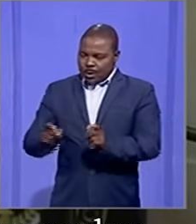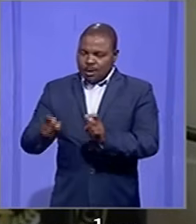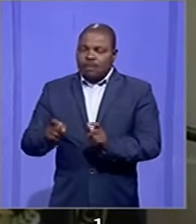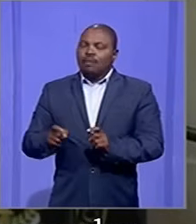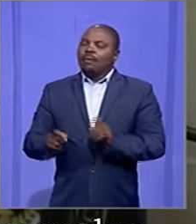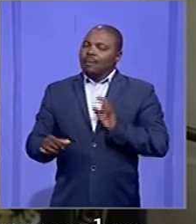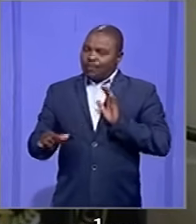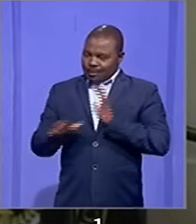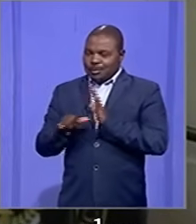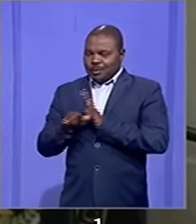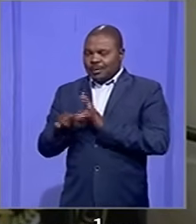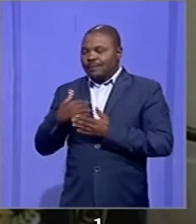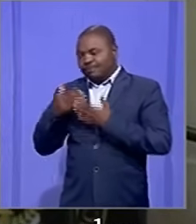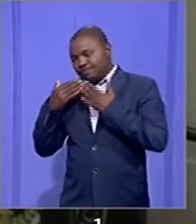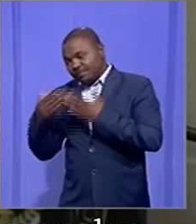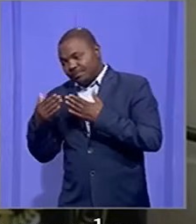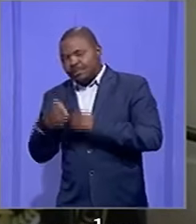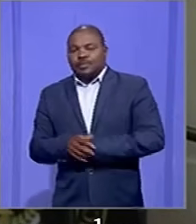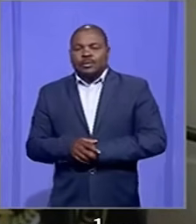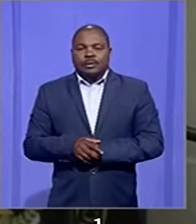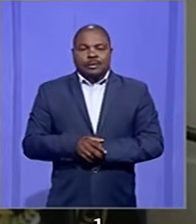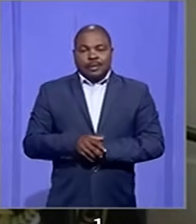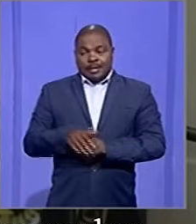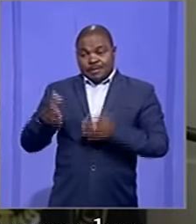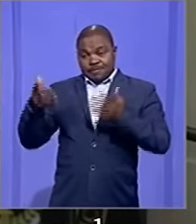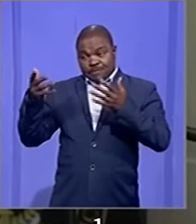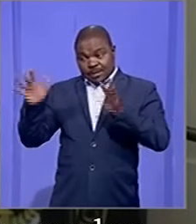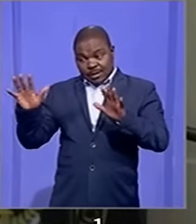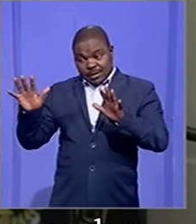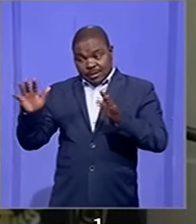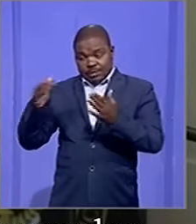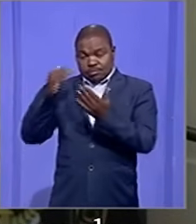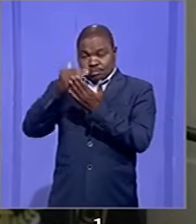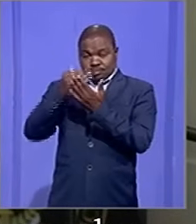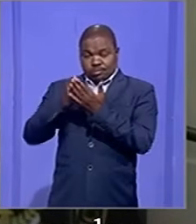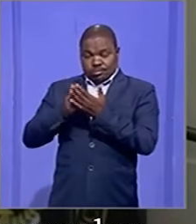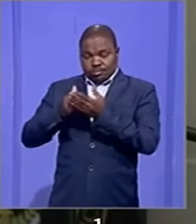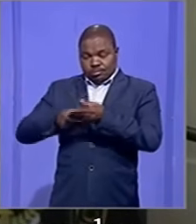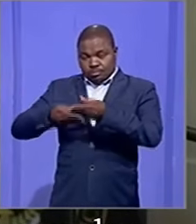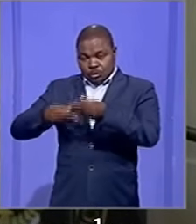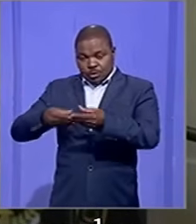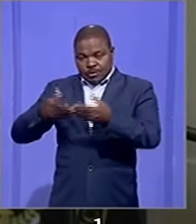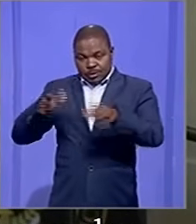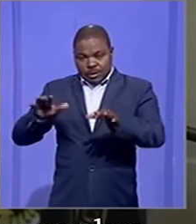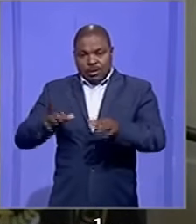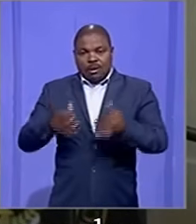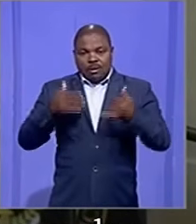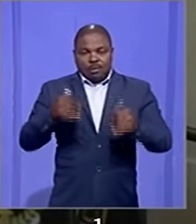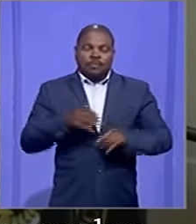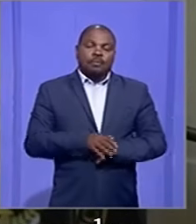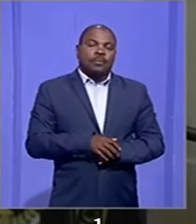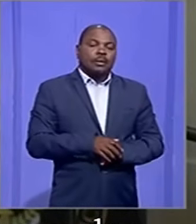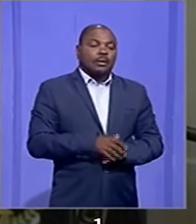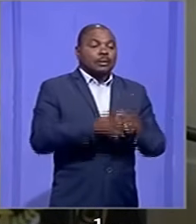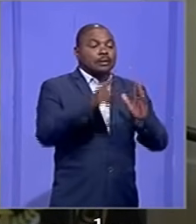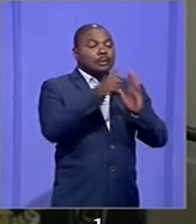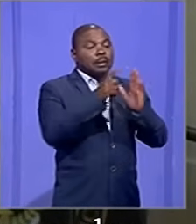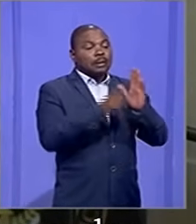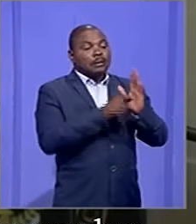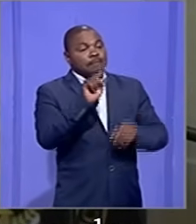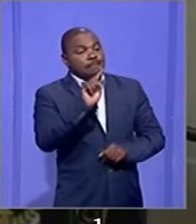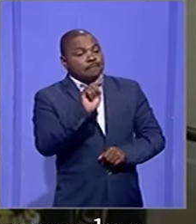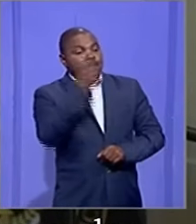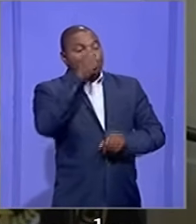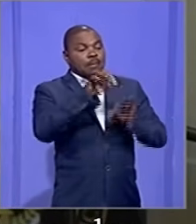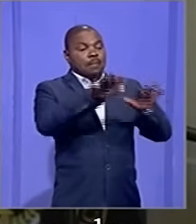And as I've said, now that that step has taken place, then the announcement of the date for the first